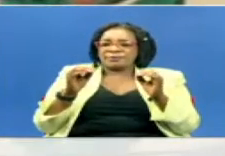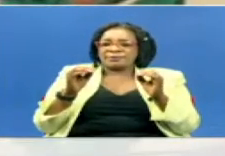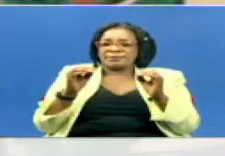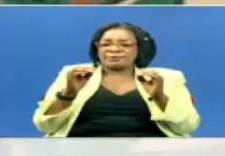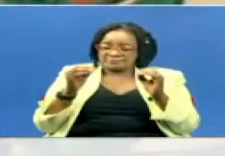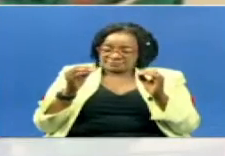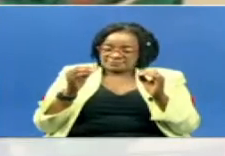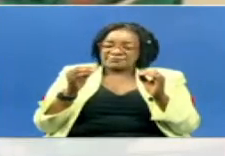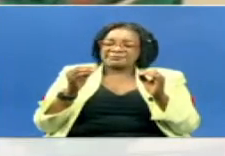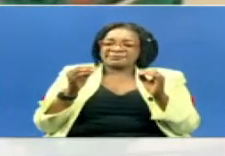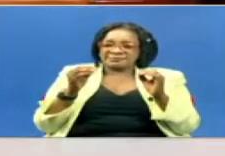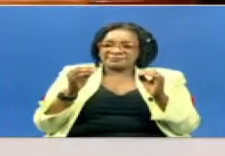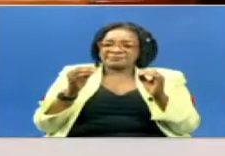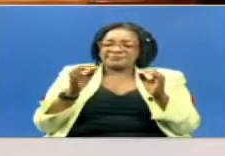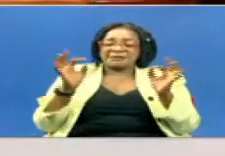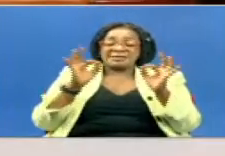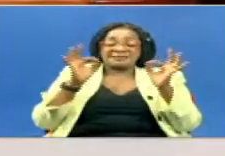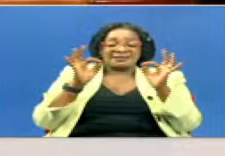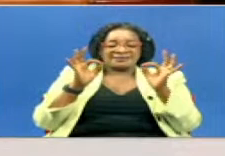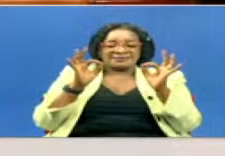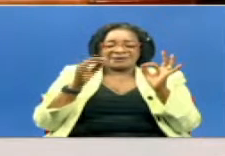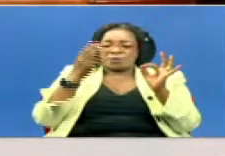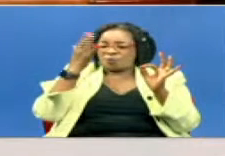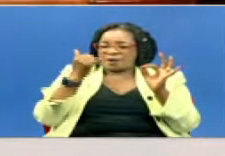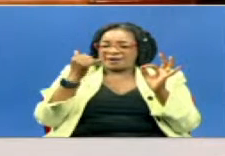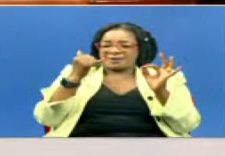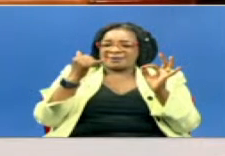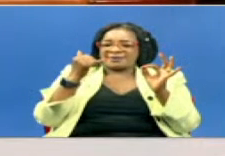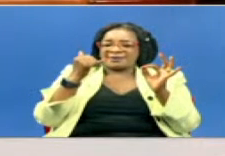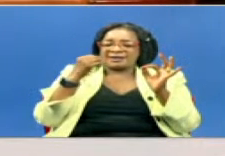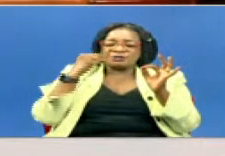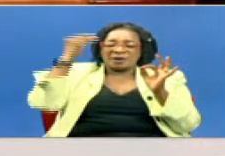Weta, amazing. Why did he swear in